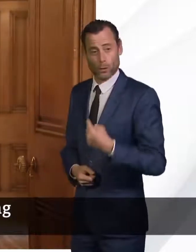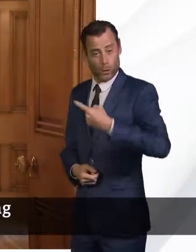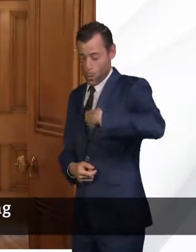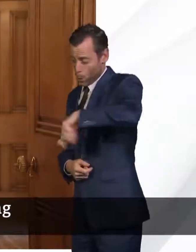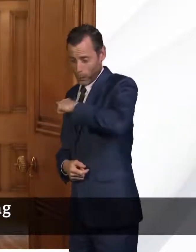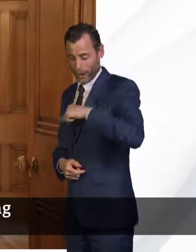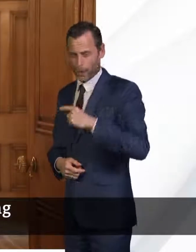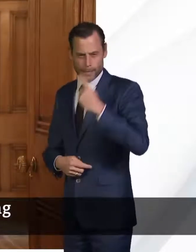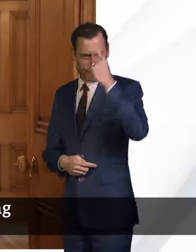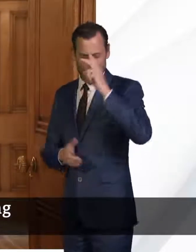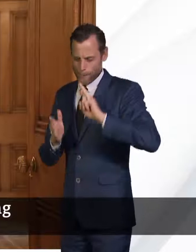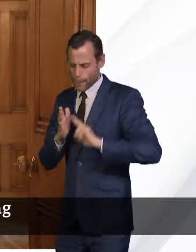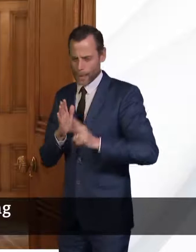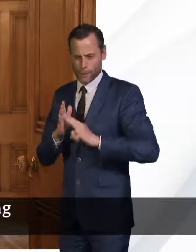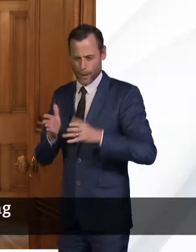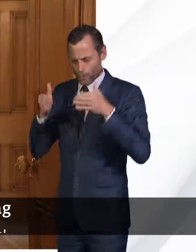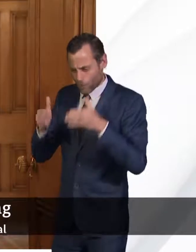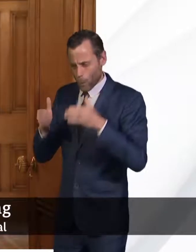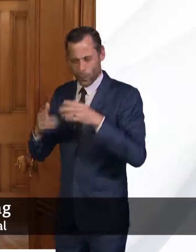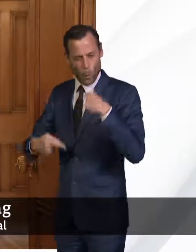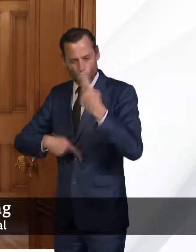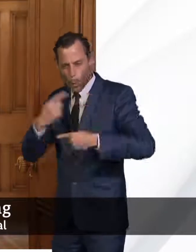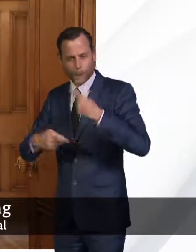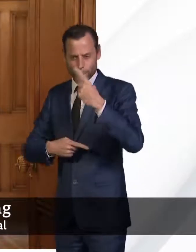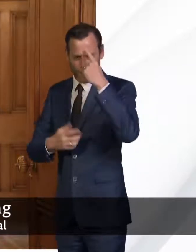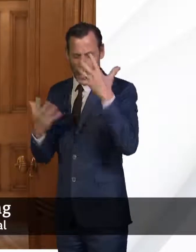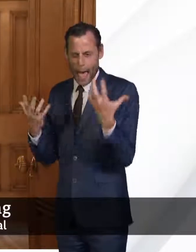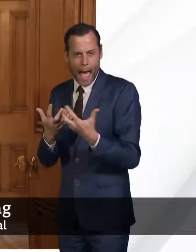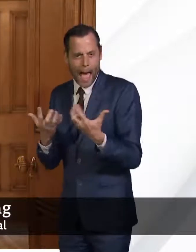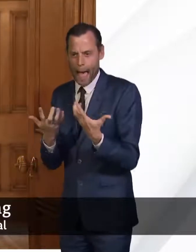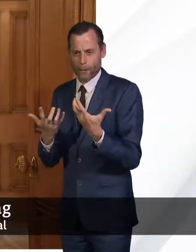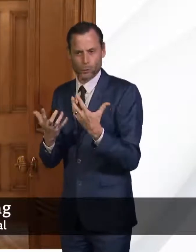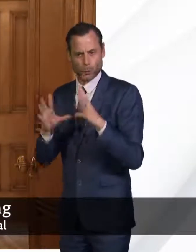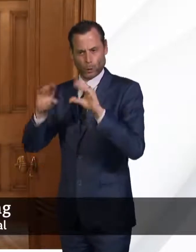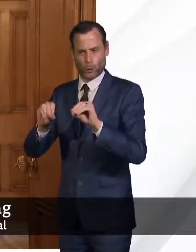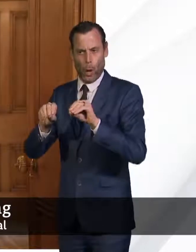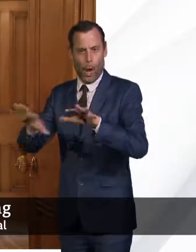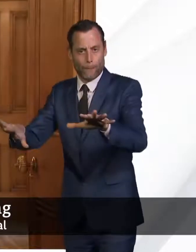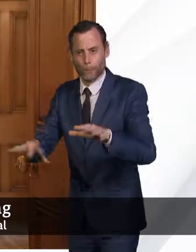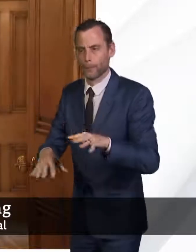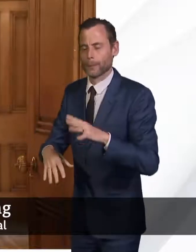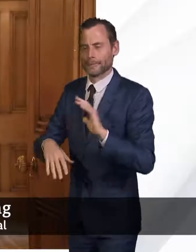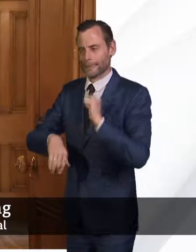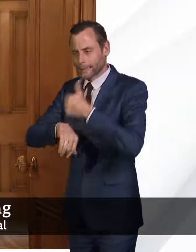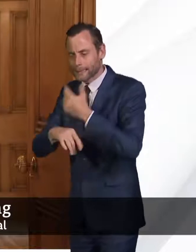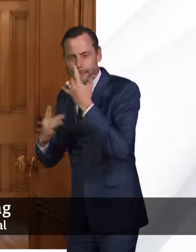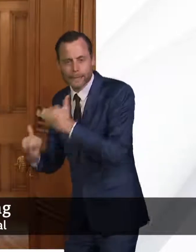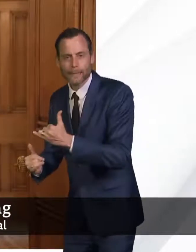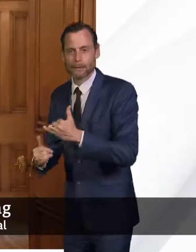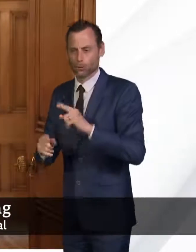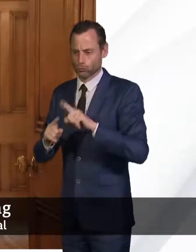virus. Ramping up testing capacity, investigating new drugs and treatments, backing vaccine